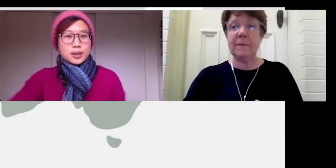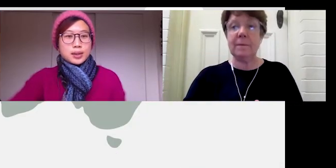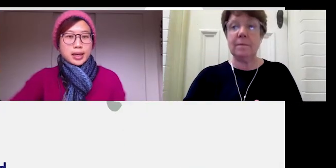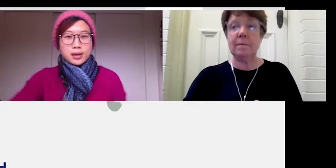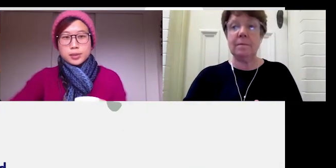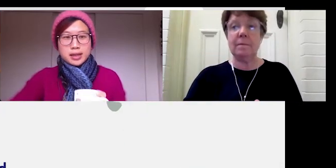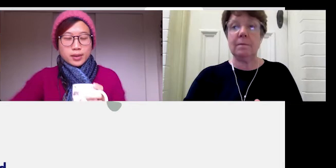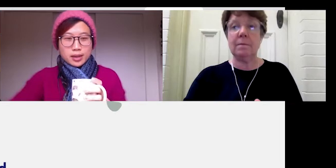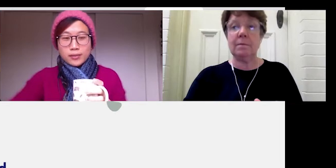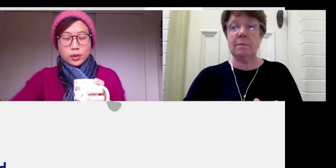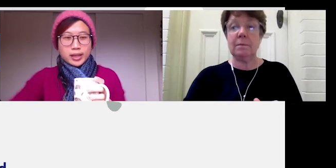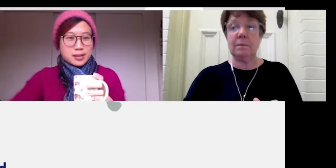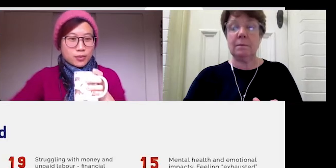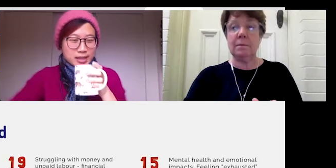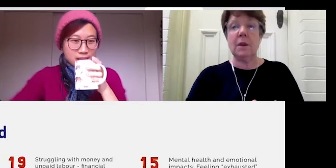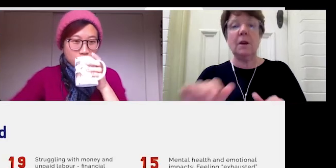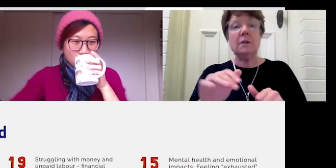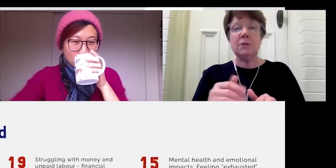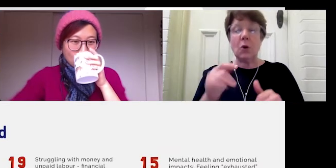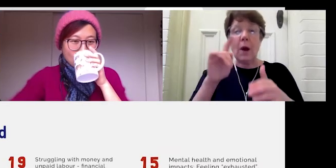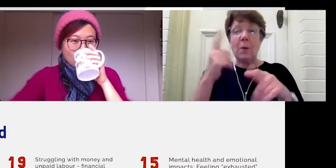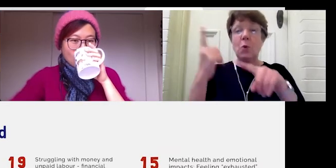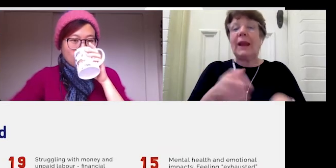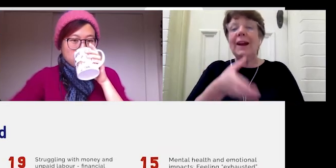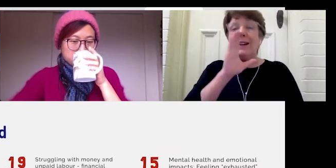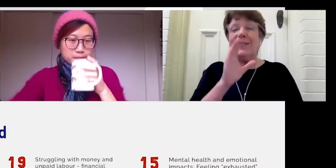So hang on, I'm just gonna have a quick sip of my tea.